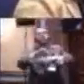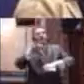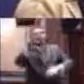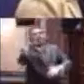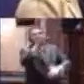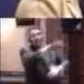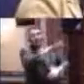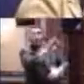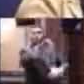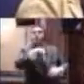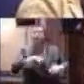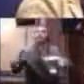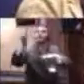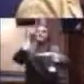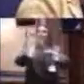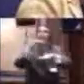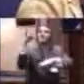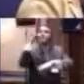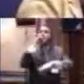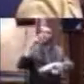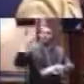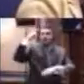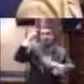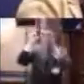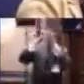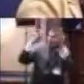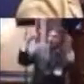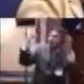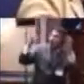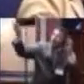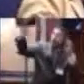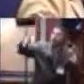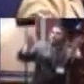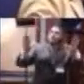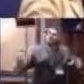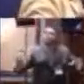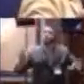process. But I think we should also note that the South African